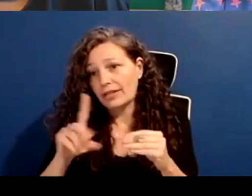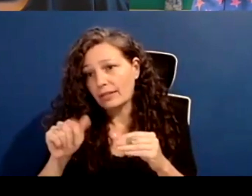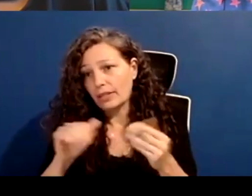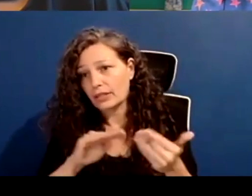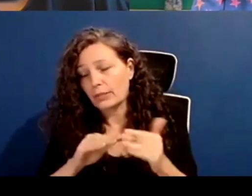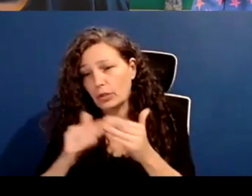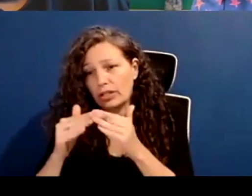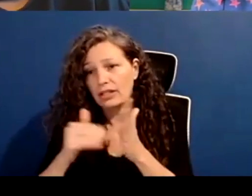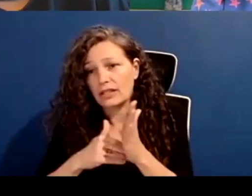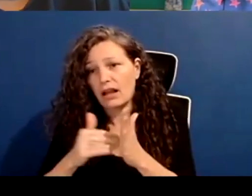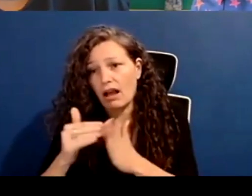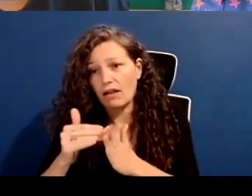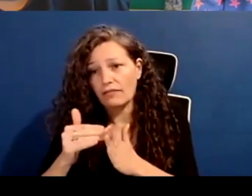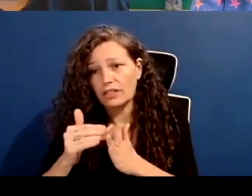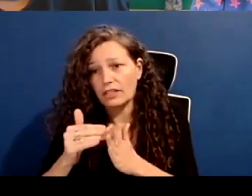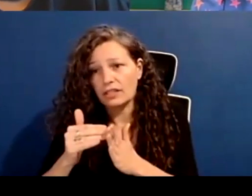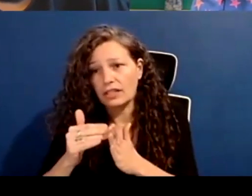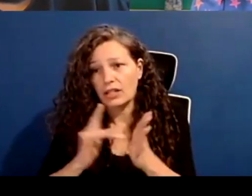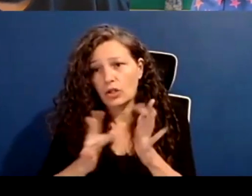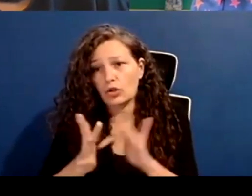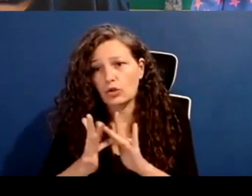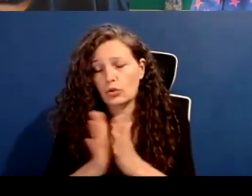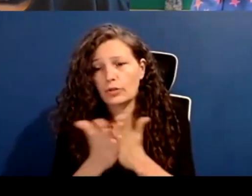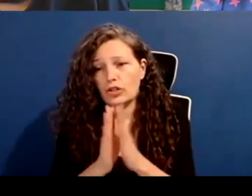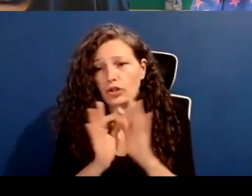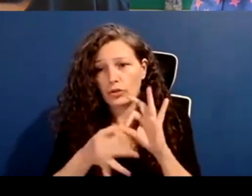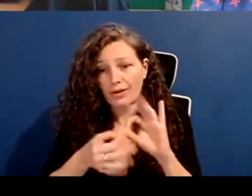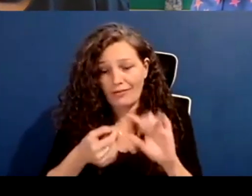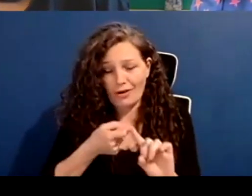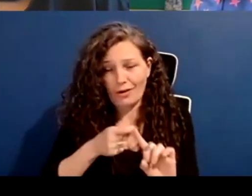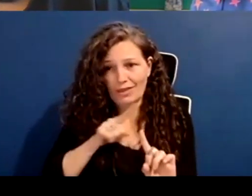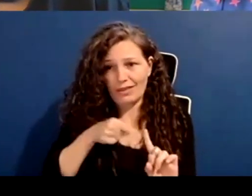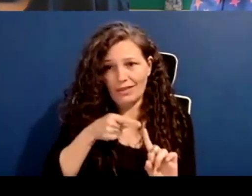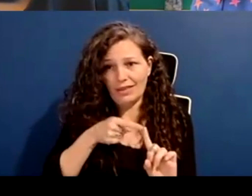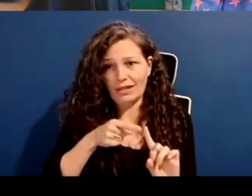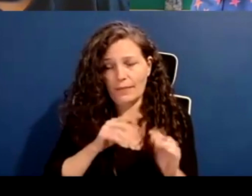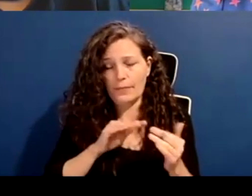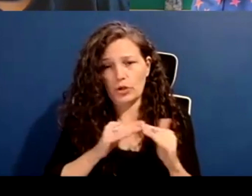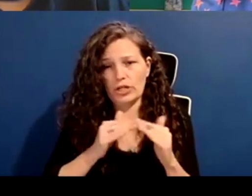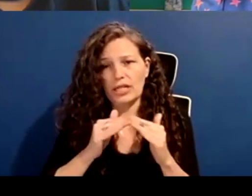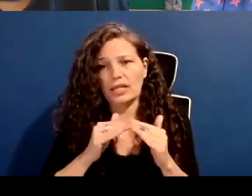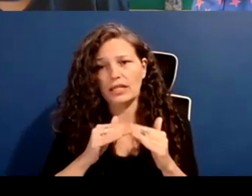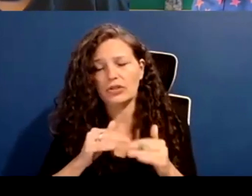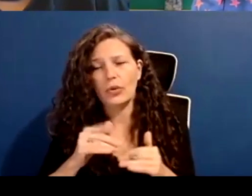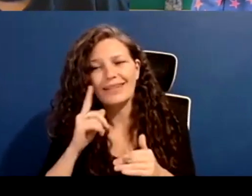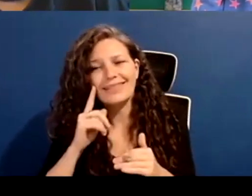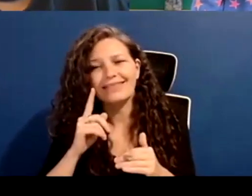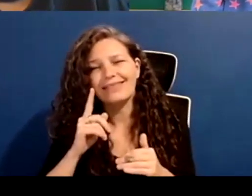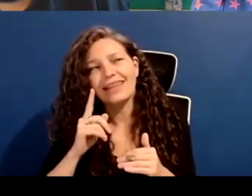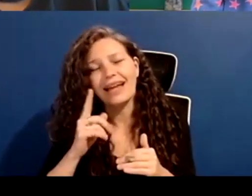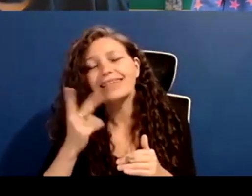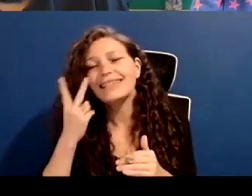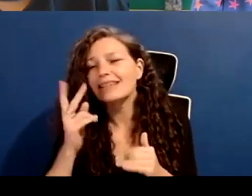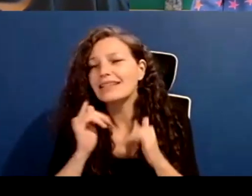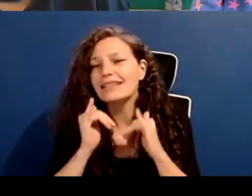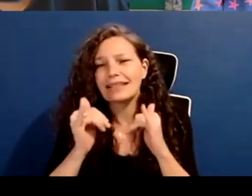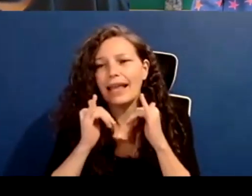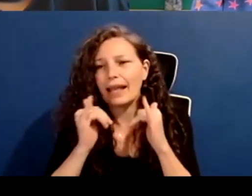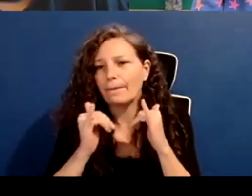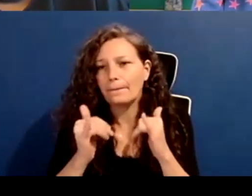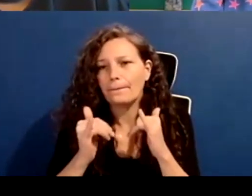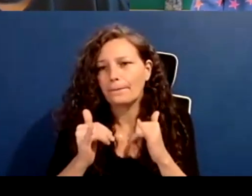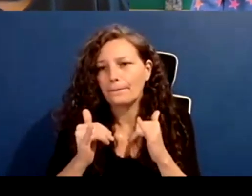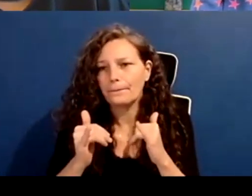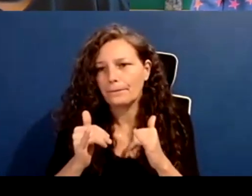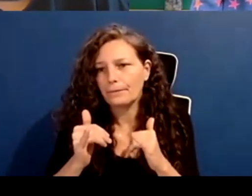by our community, I see the exact same trajectory with disabled people saying, look, we don't